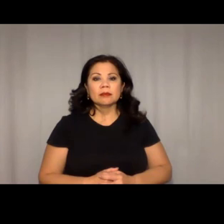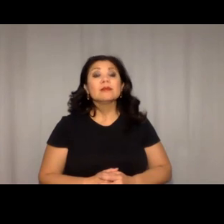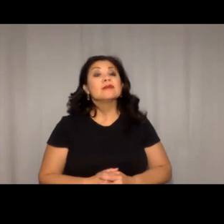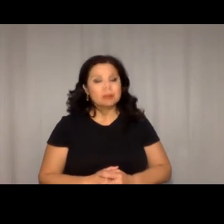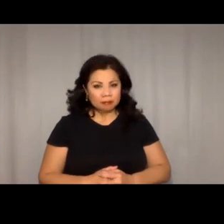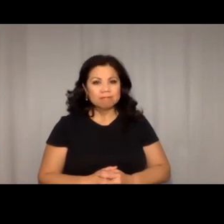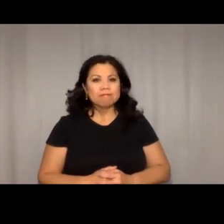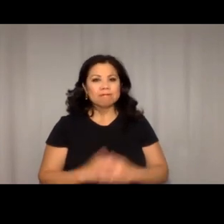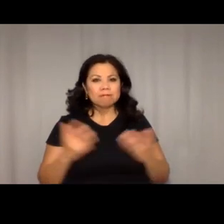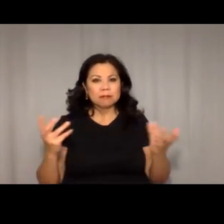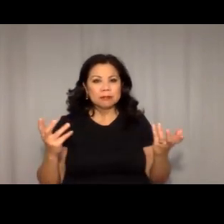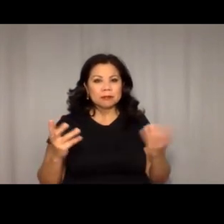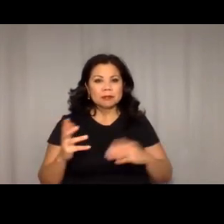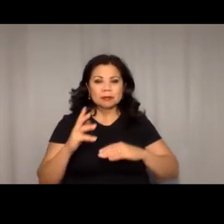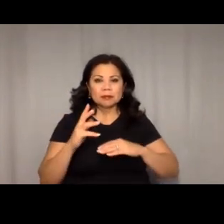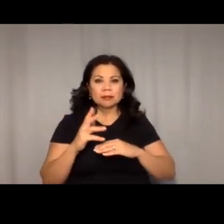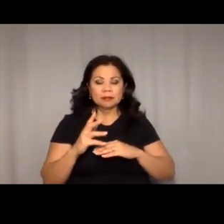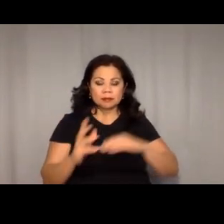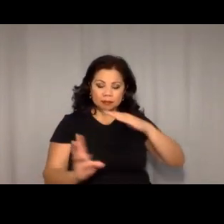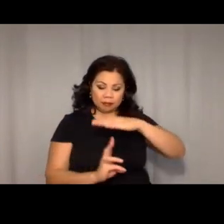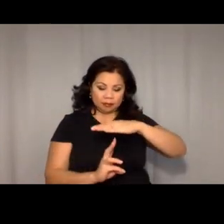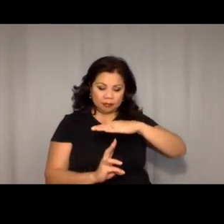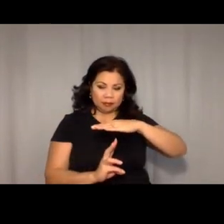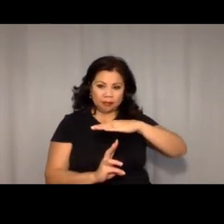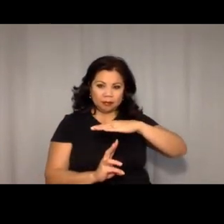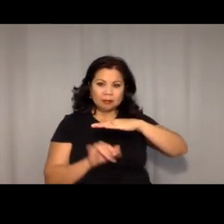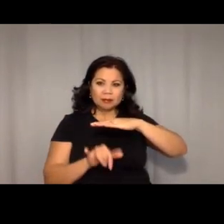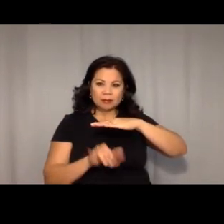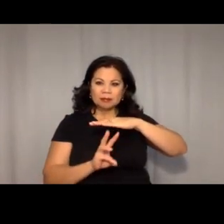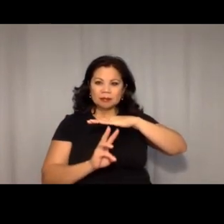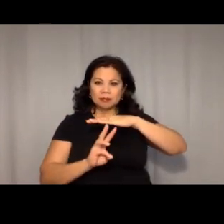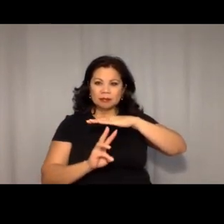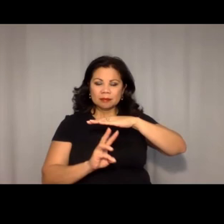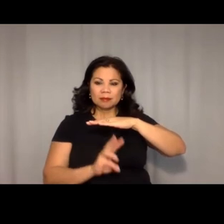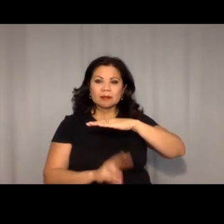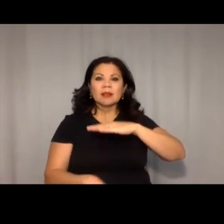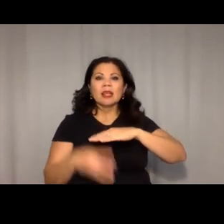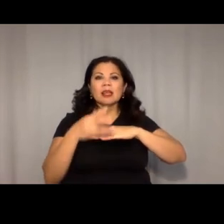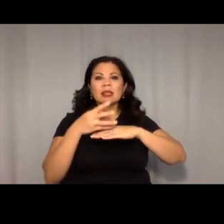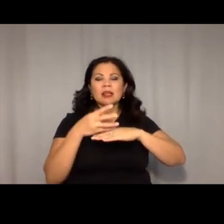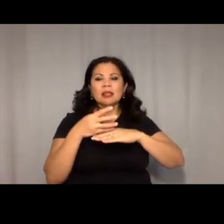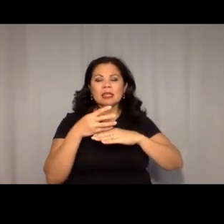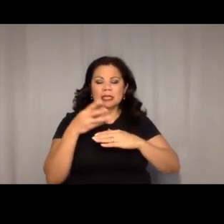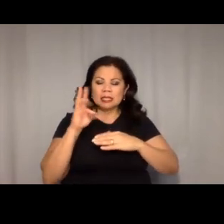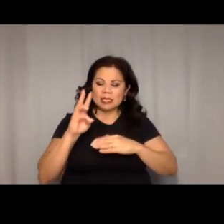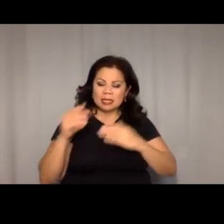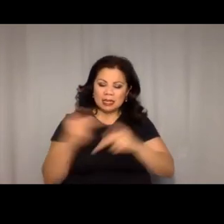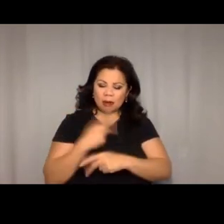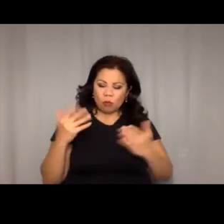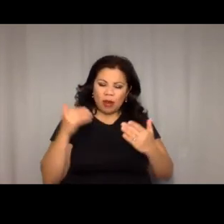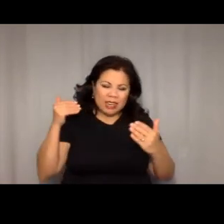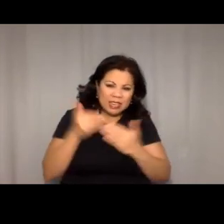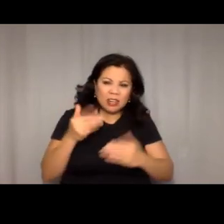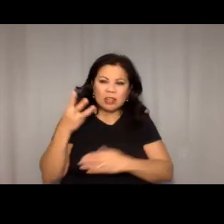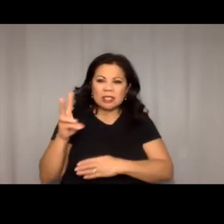All right, 6 as my denominator, has to be the same denominator. 6 times what gets me close to 16? 6